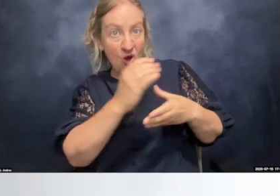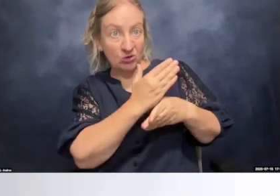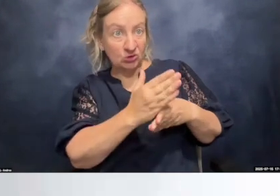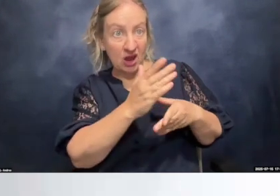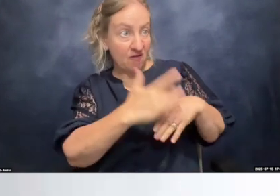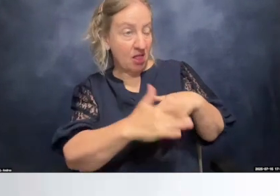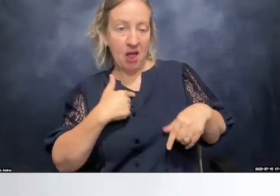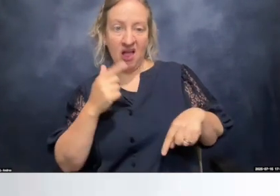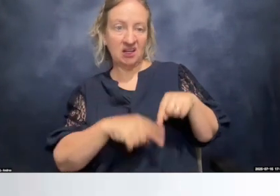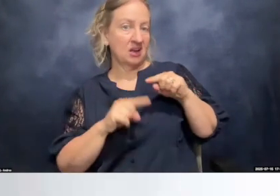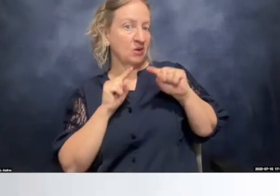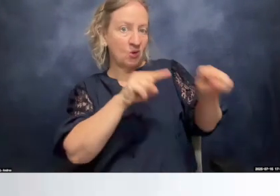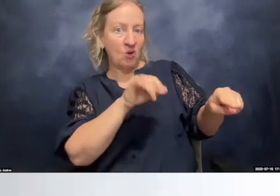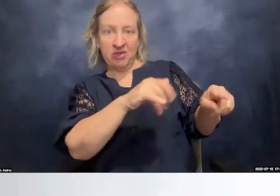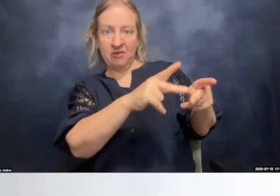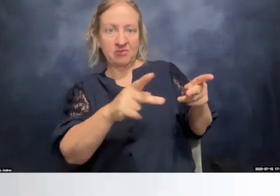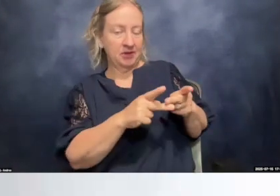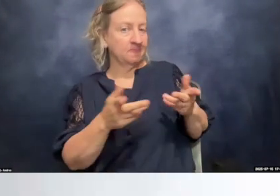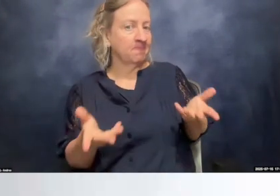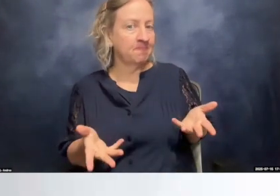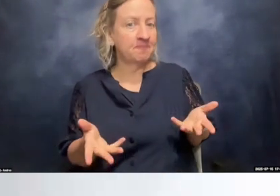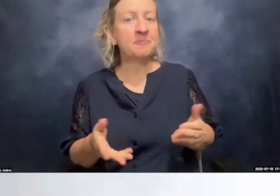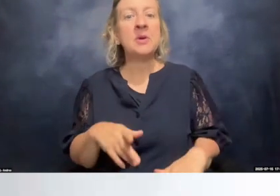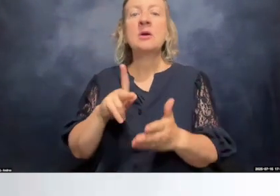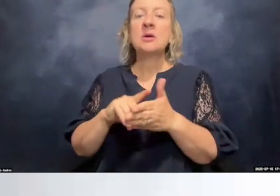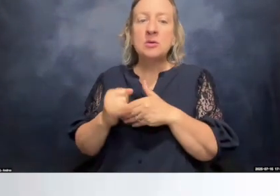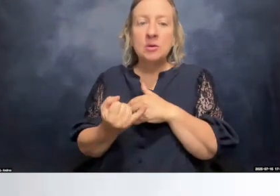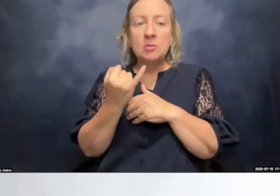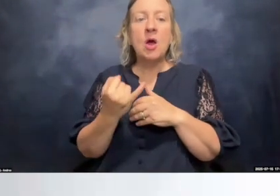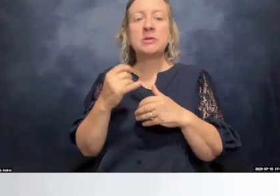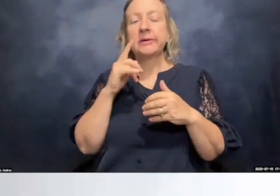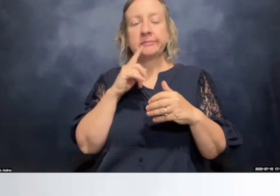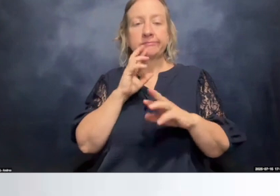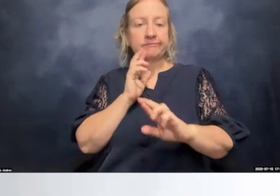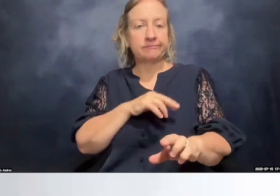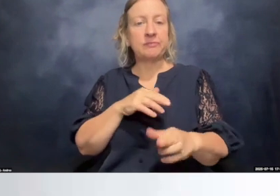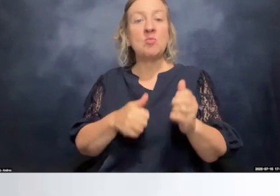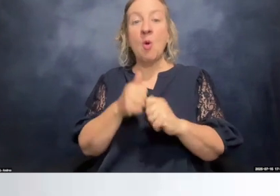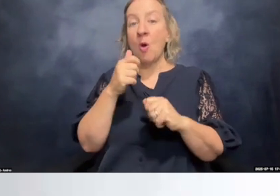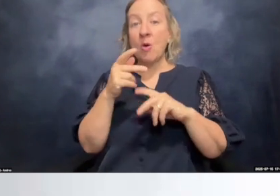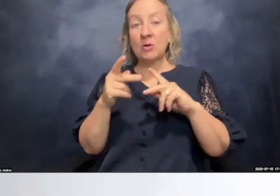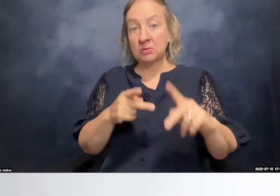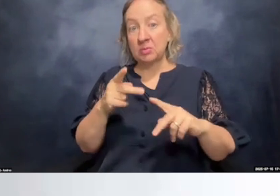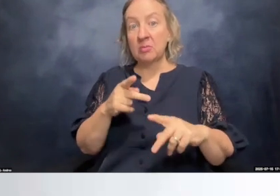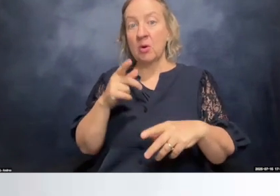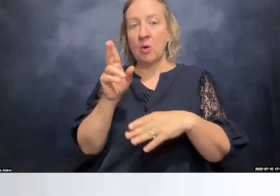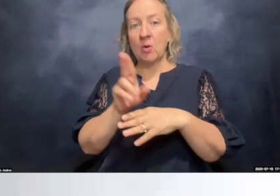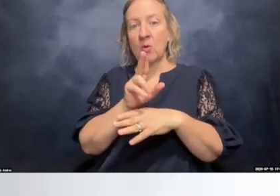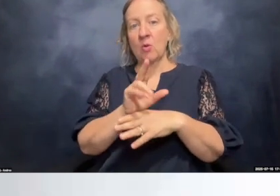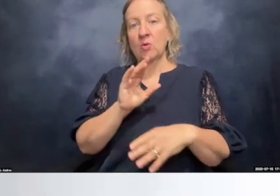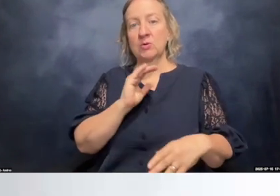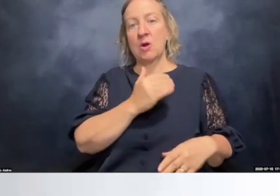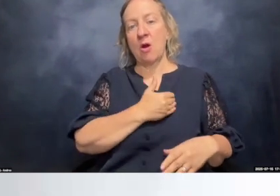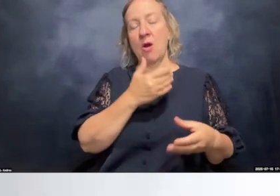not available. Project surveys reported that the majority of members, over 60%, used our community car